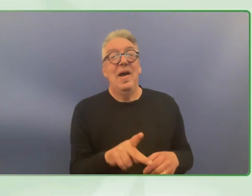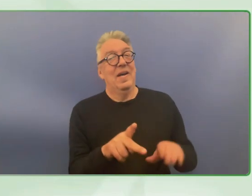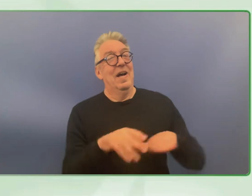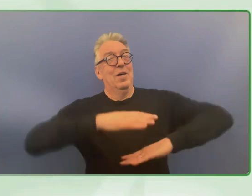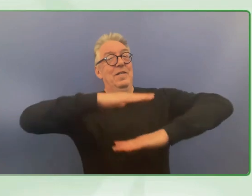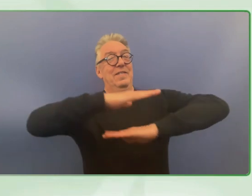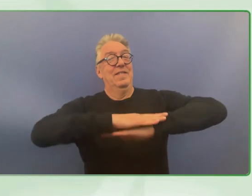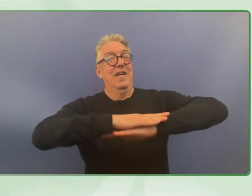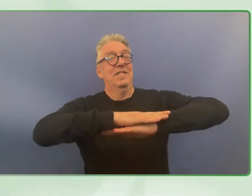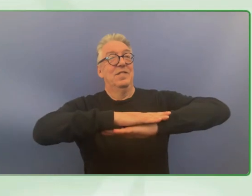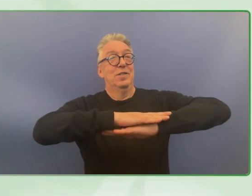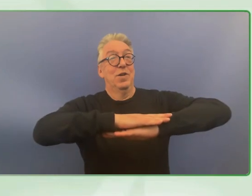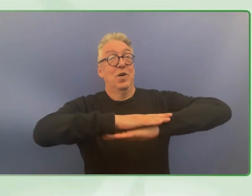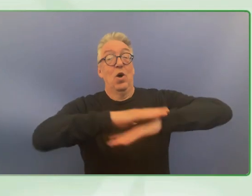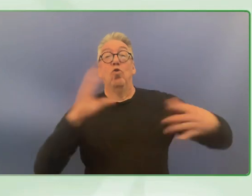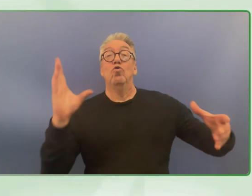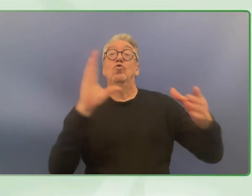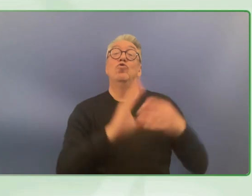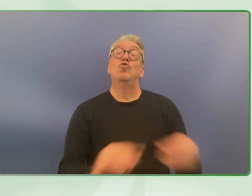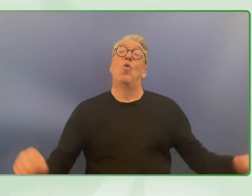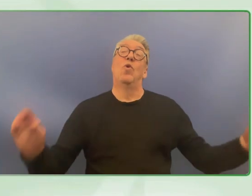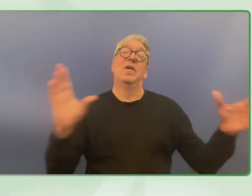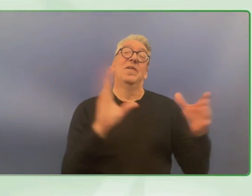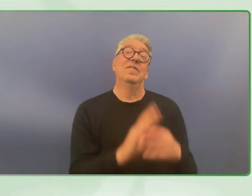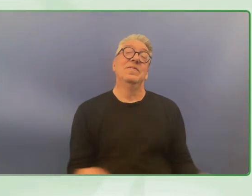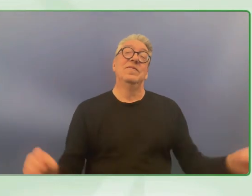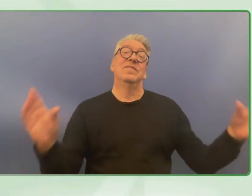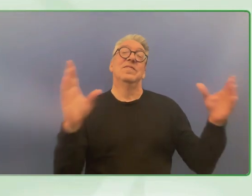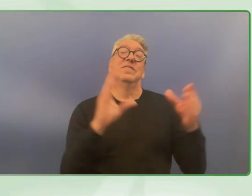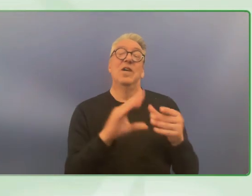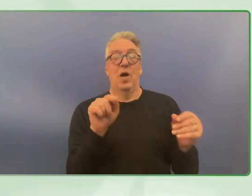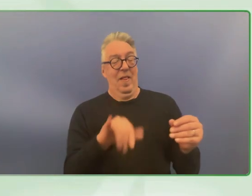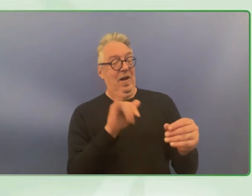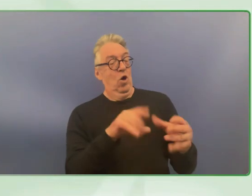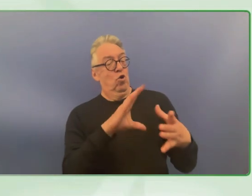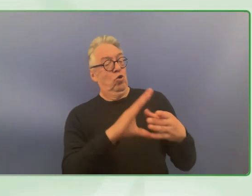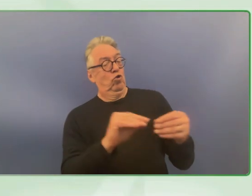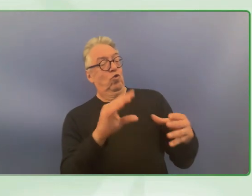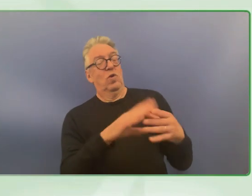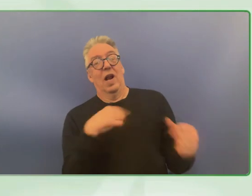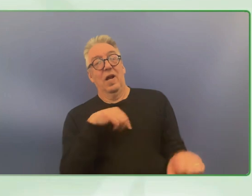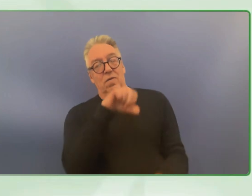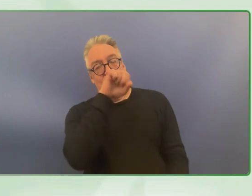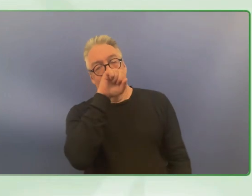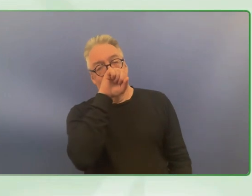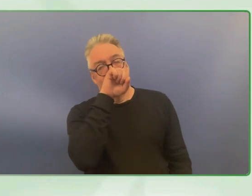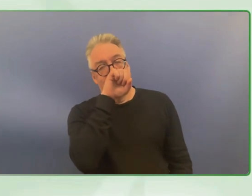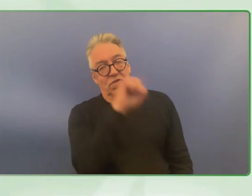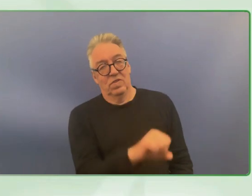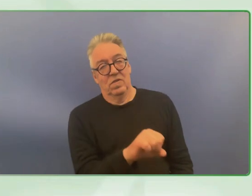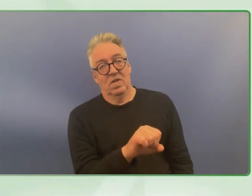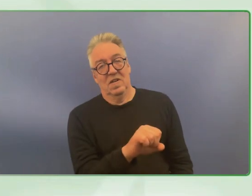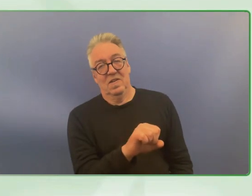comedian. And storytelling is something I hold dear to me, and it's also something that is core to the work